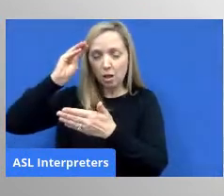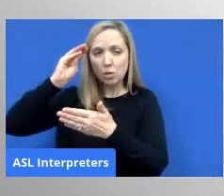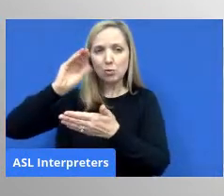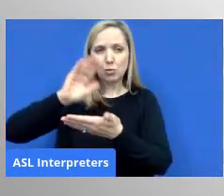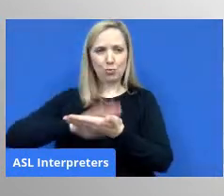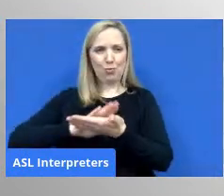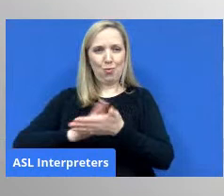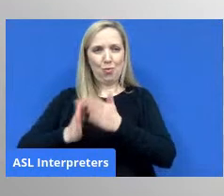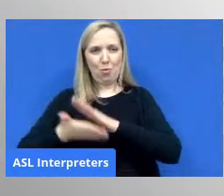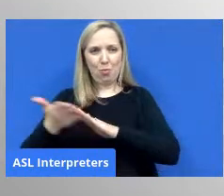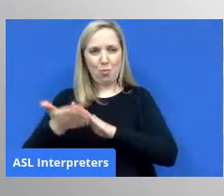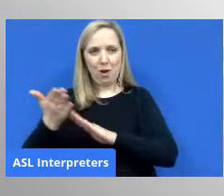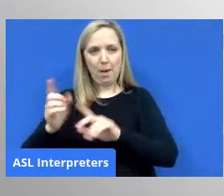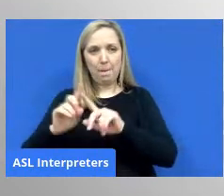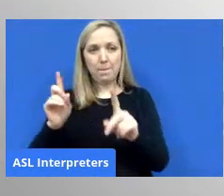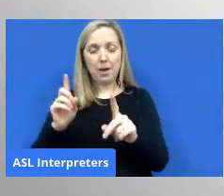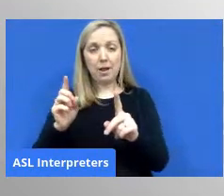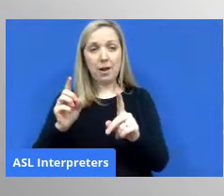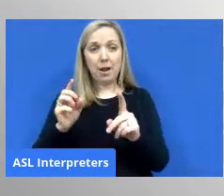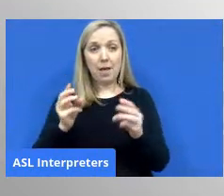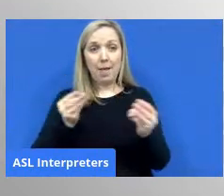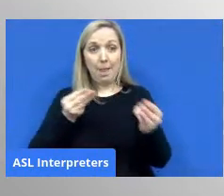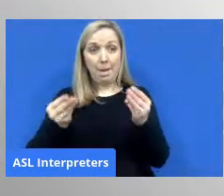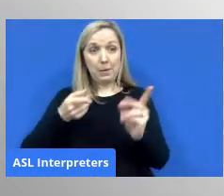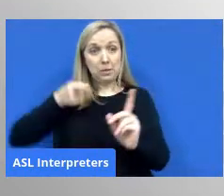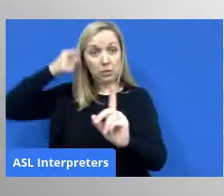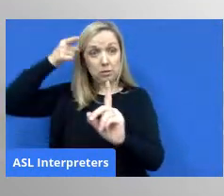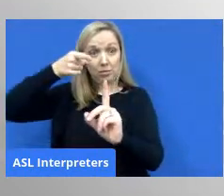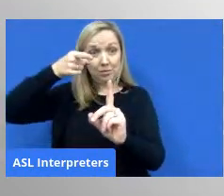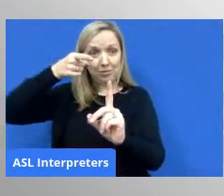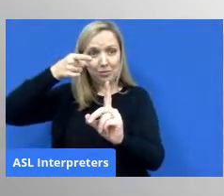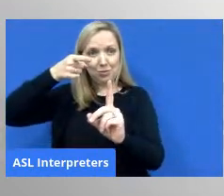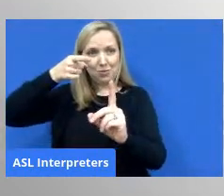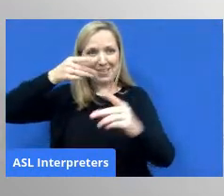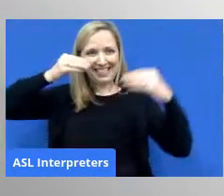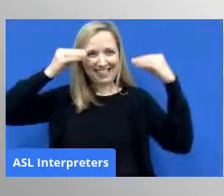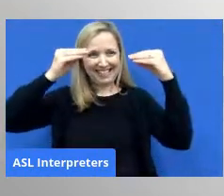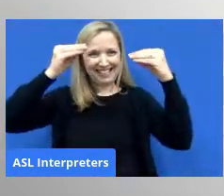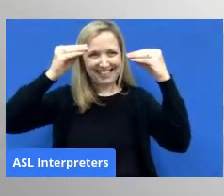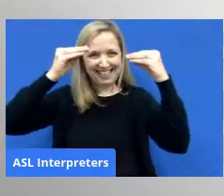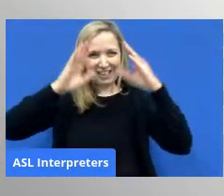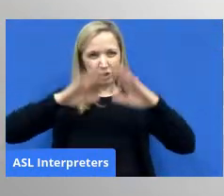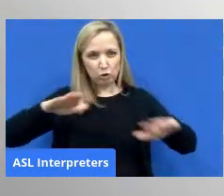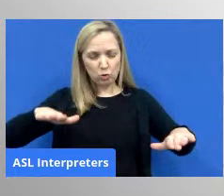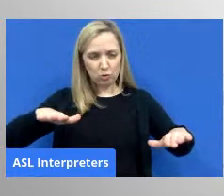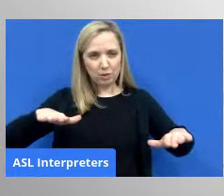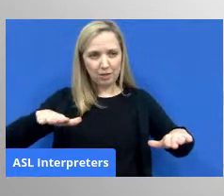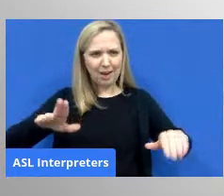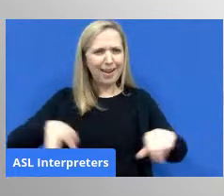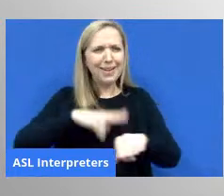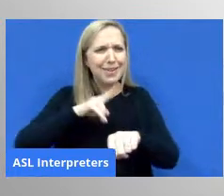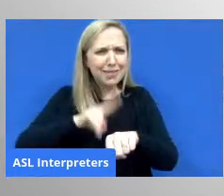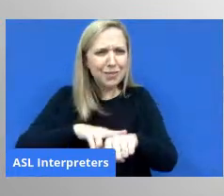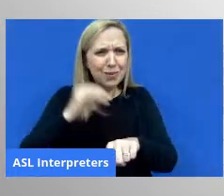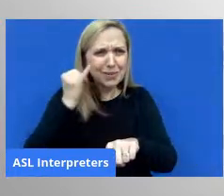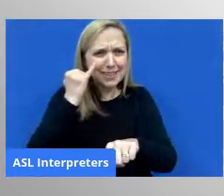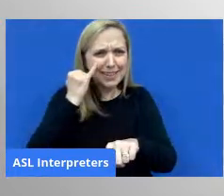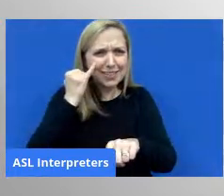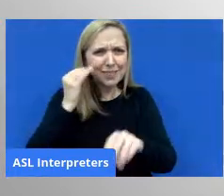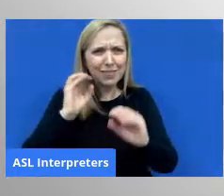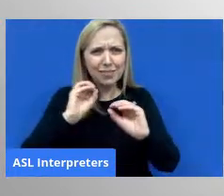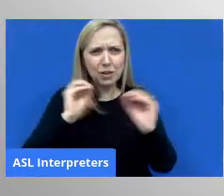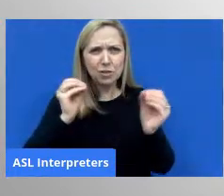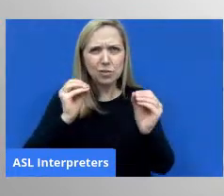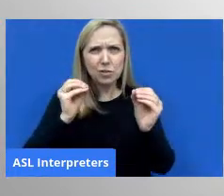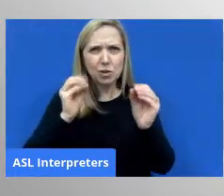but the mission is to educate children. And of course, you can't educate them if they're not there. So